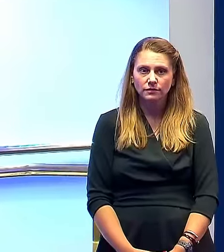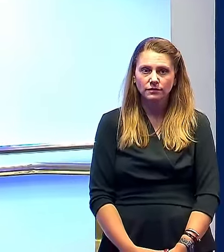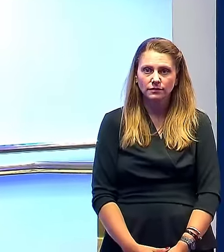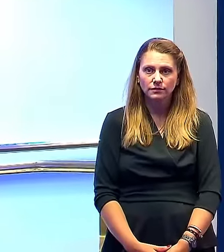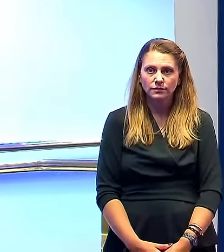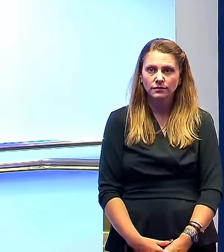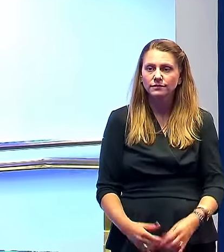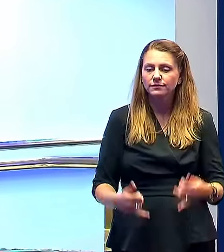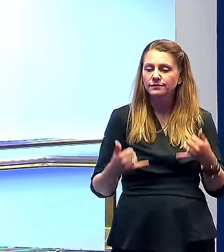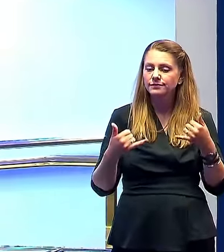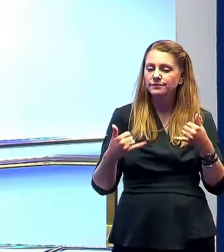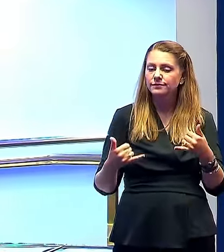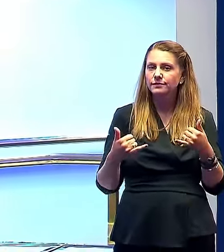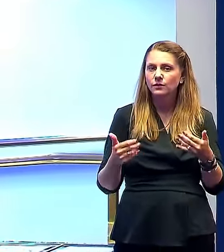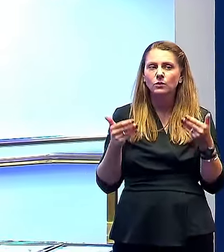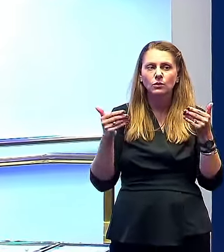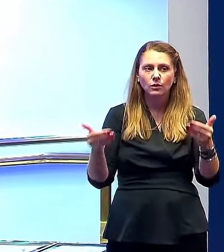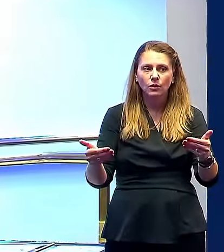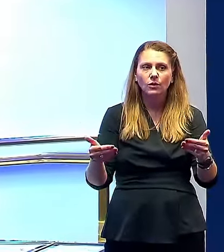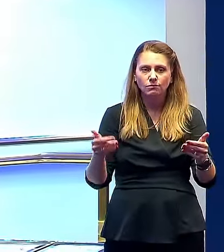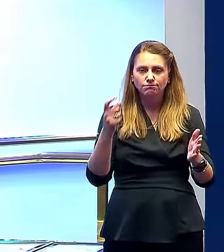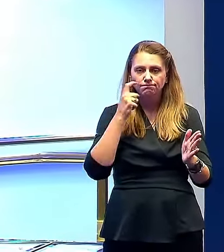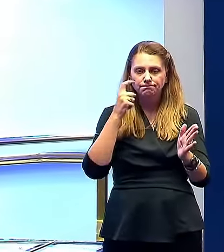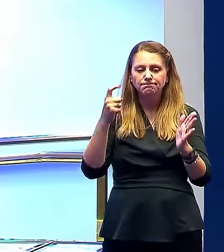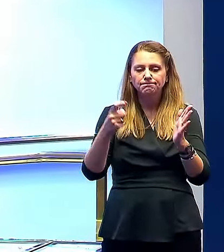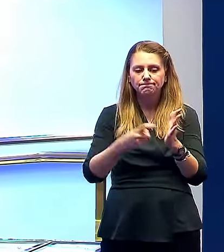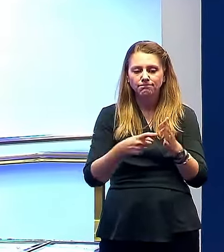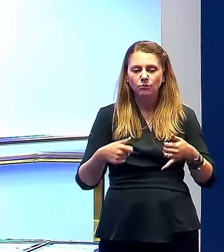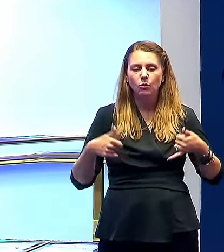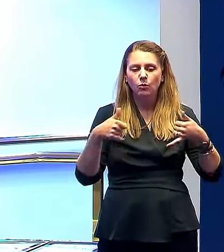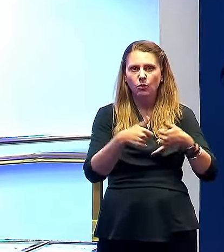We will now begin the recognition portion of today's ceremony.